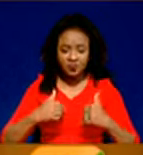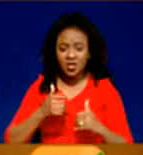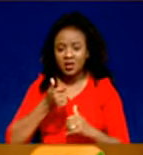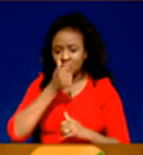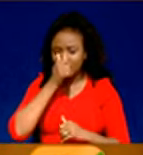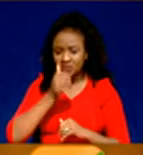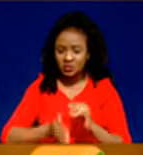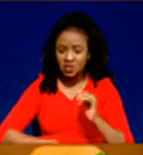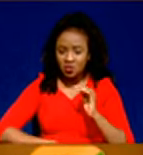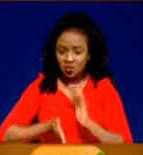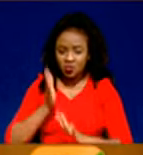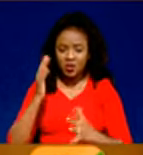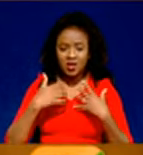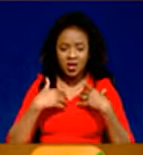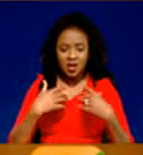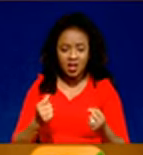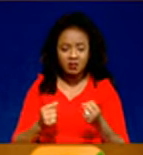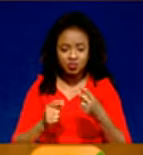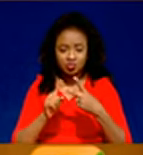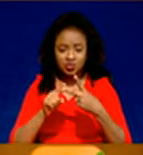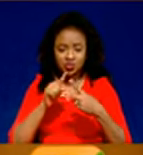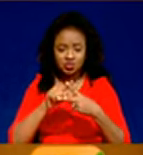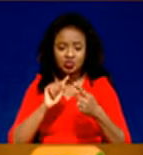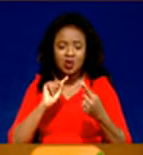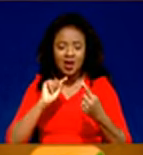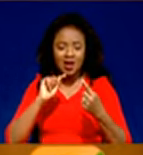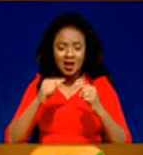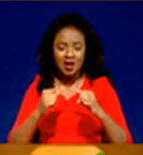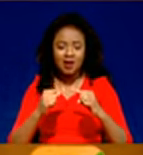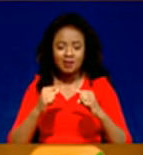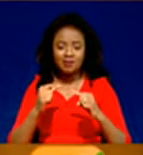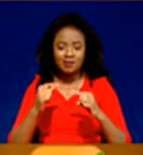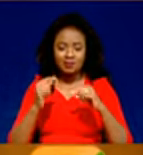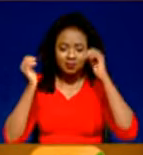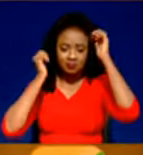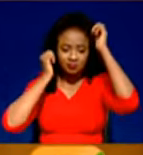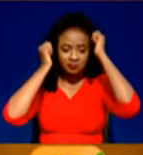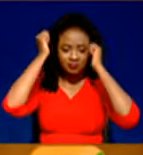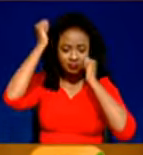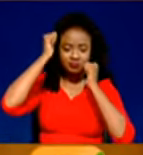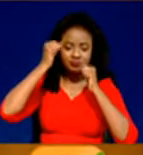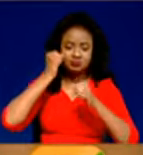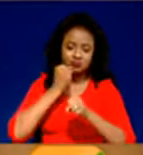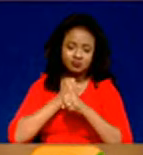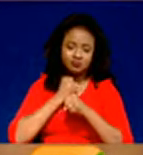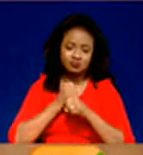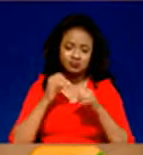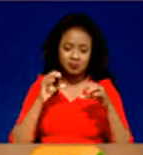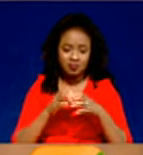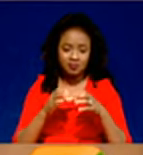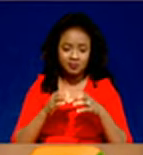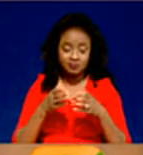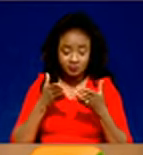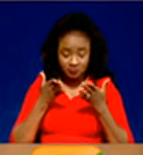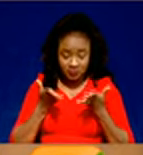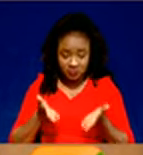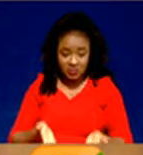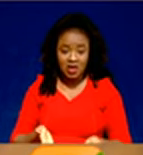recovery to the two injured soldiers in this accident who are now